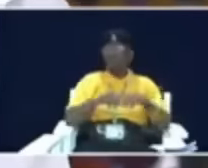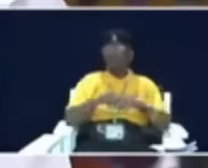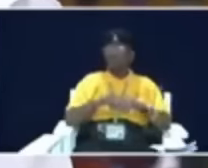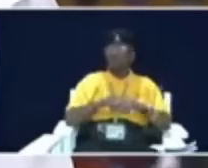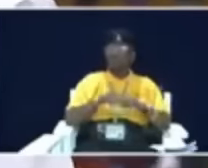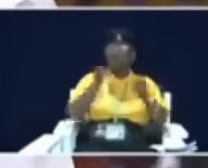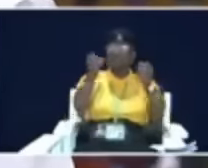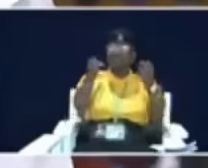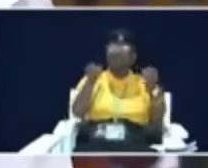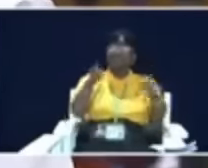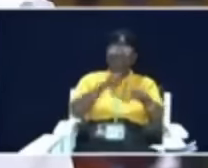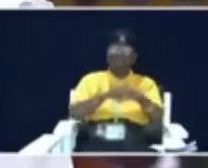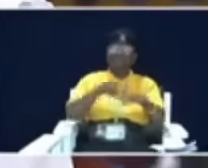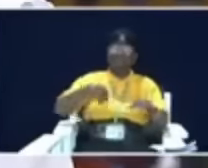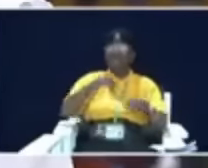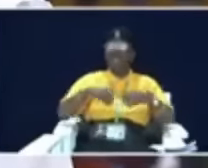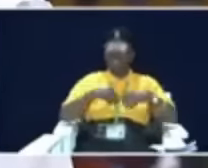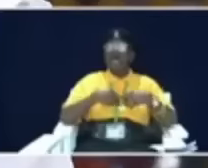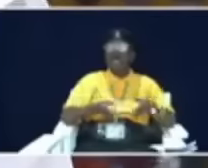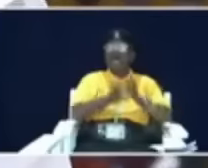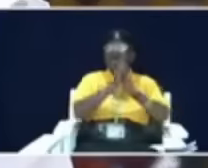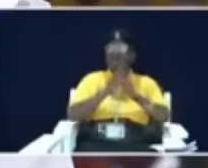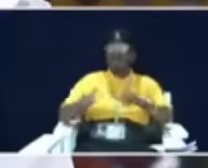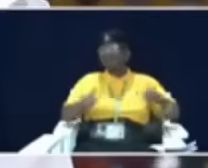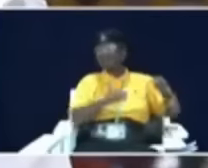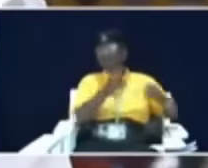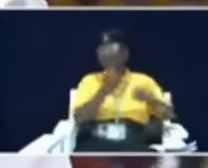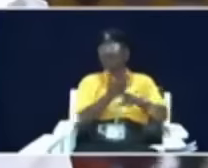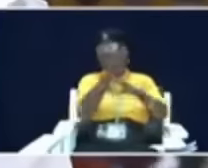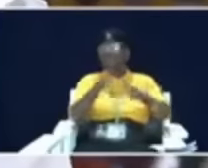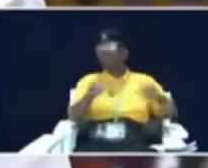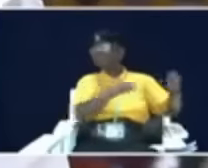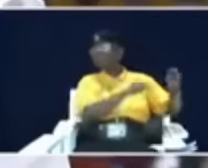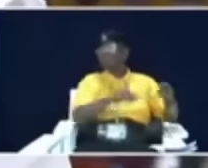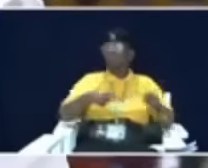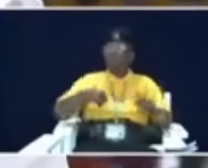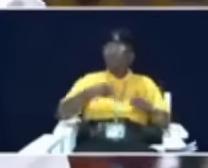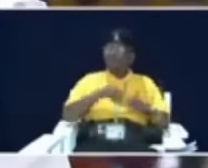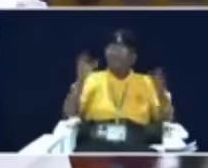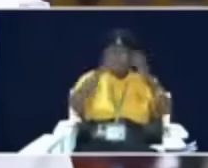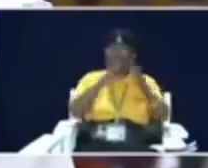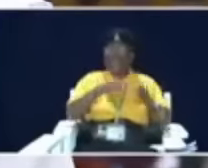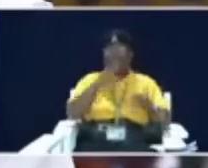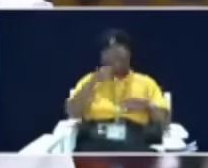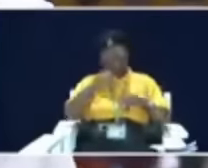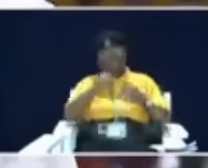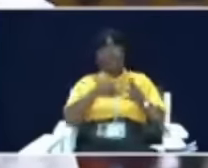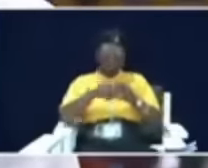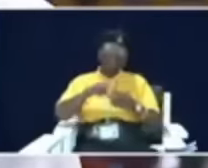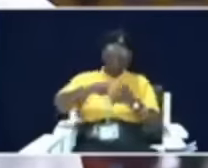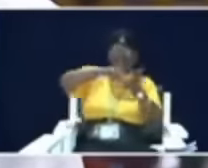Many a times we have asked mountains to move, and after we said it, we begin to doubt.